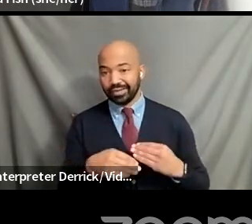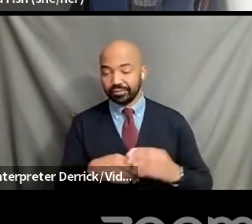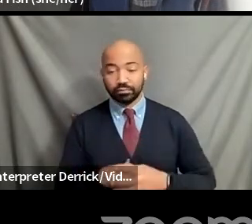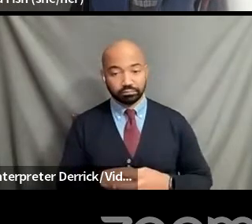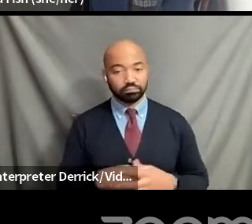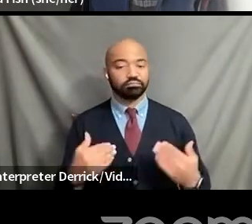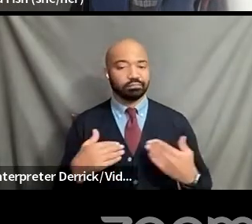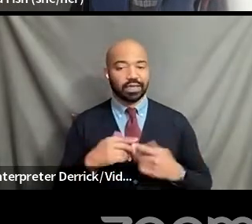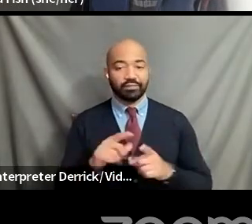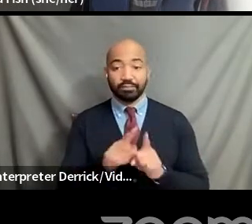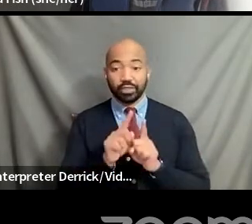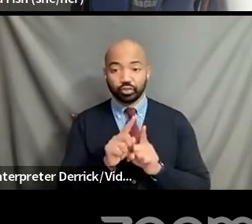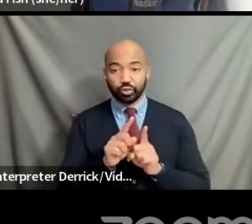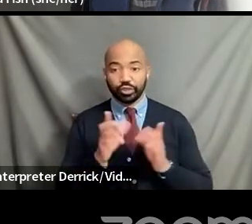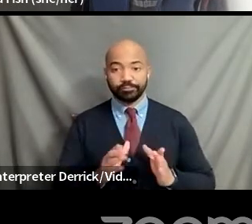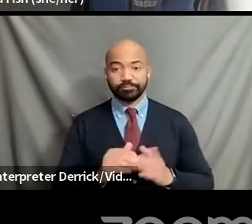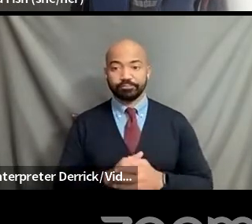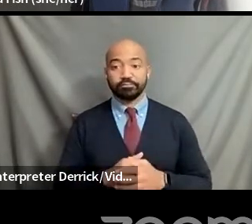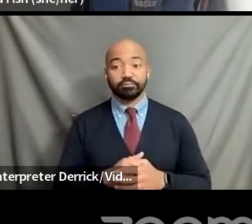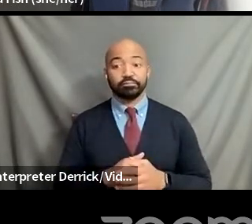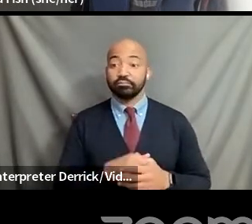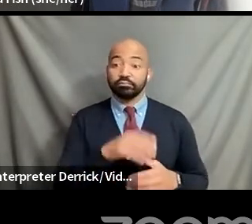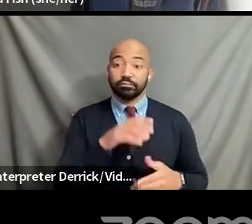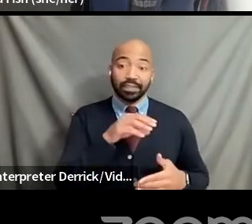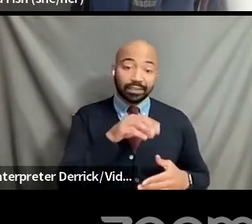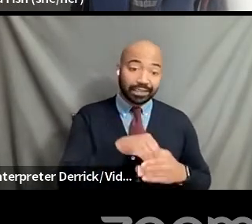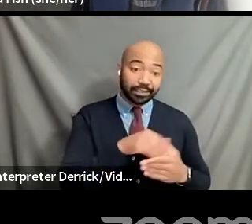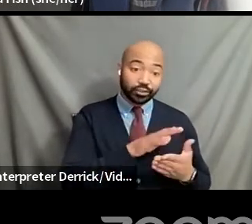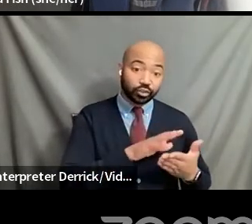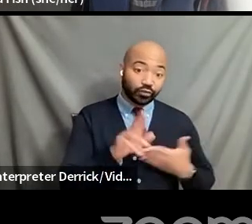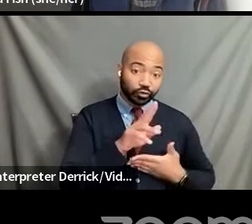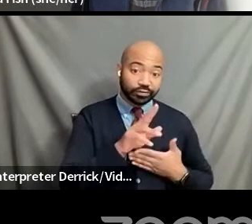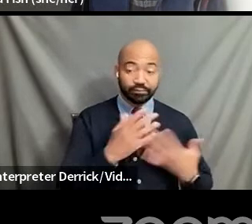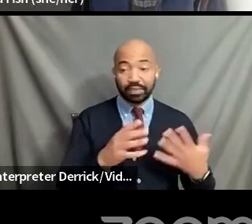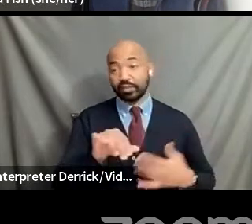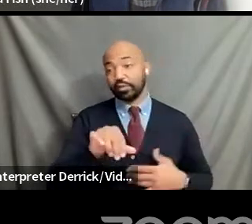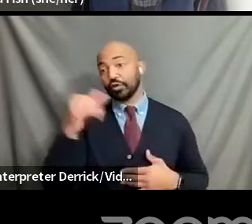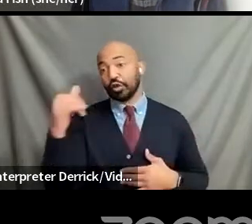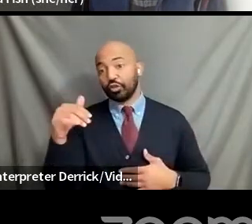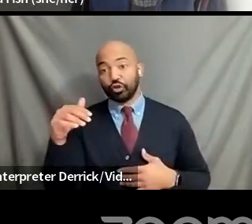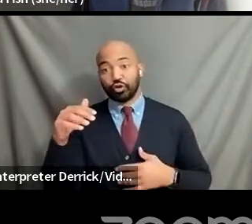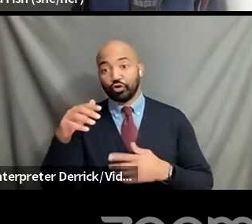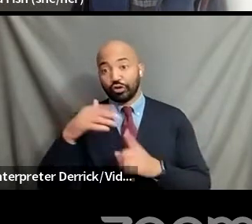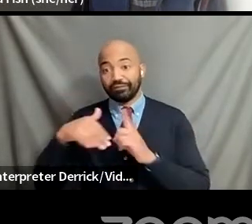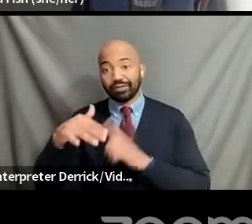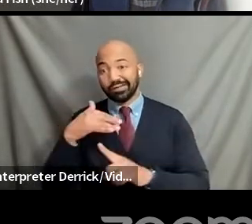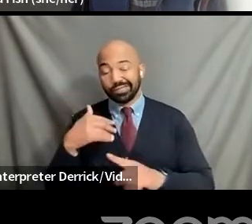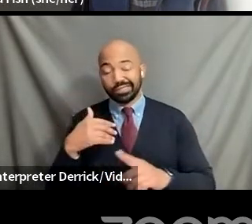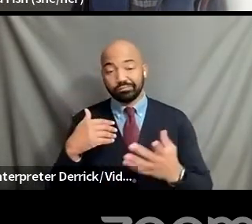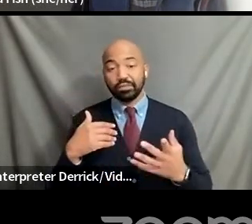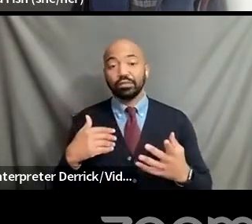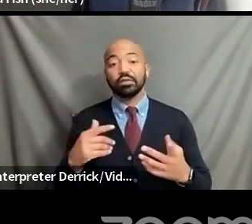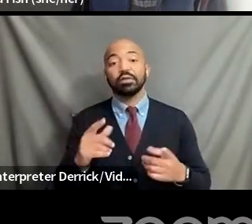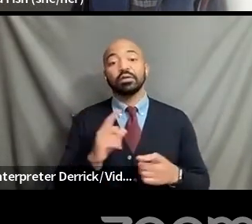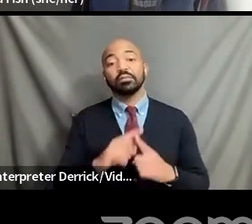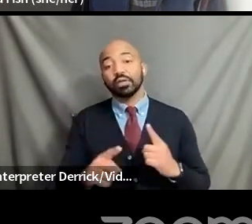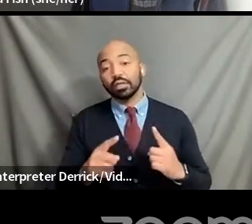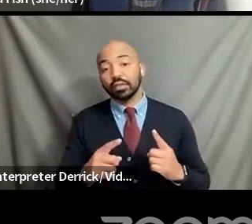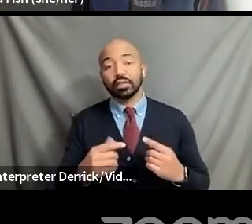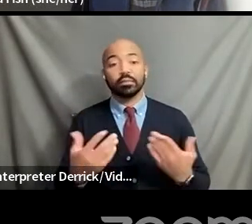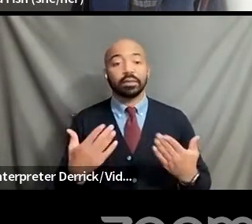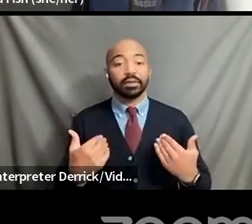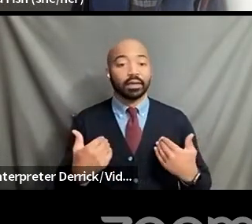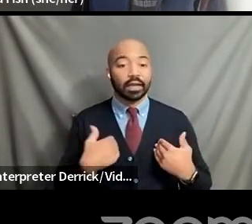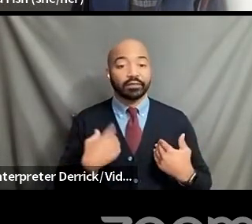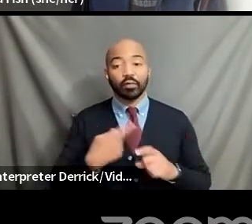somebody at the university or even somebody outside. And so that could be like connecting with the old faculty members at your undergrad that